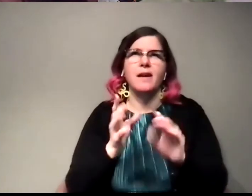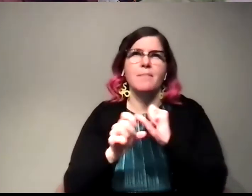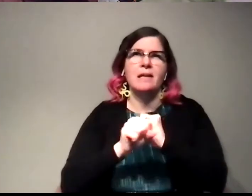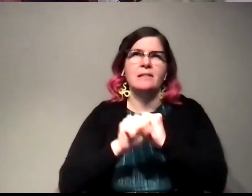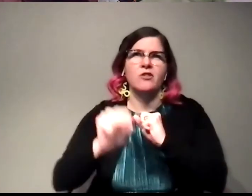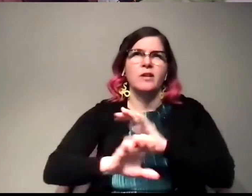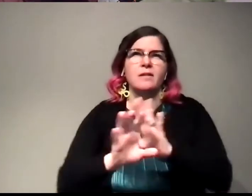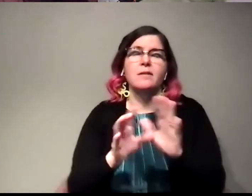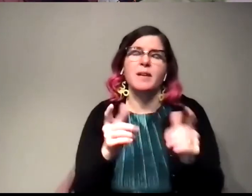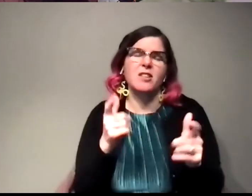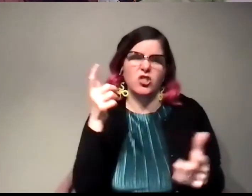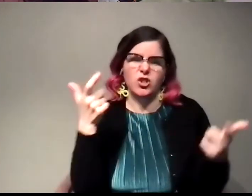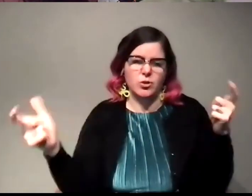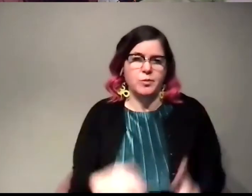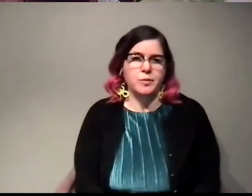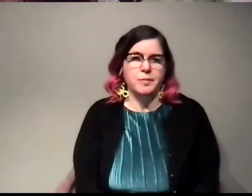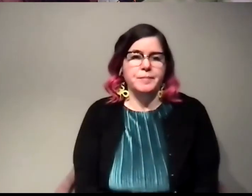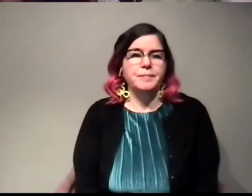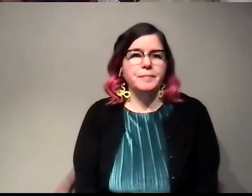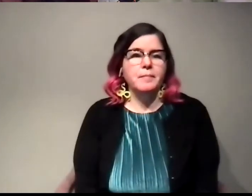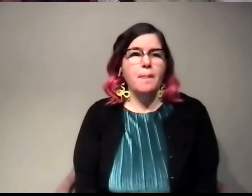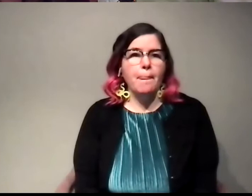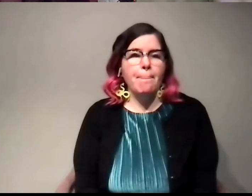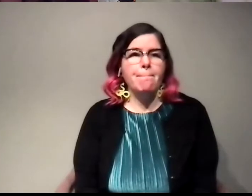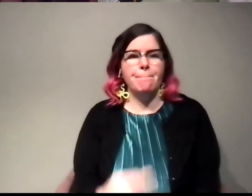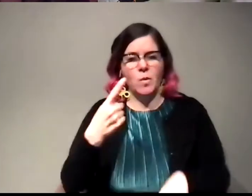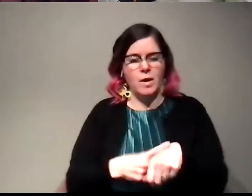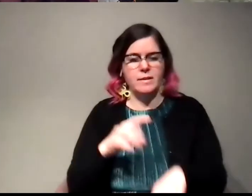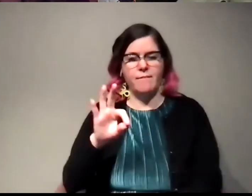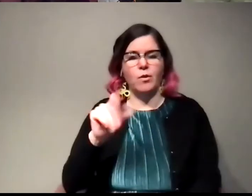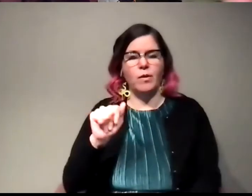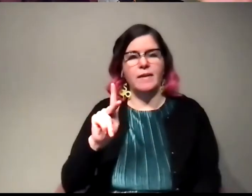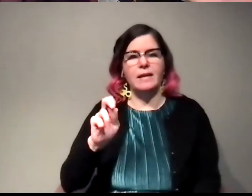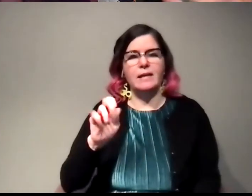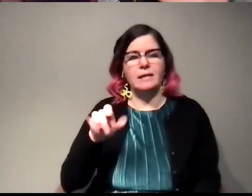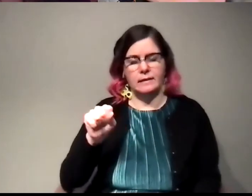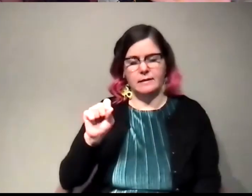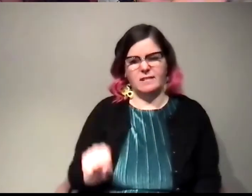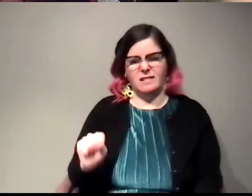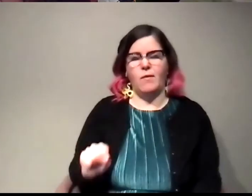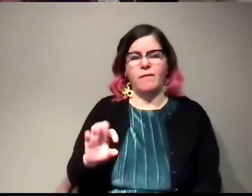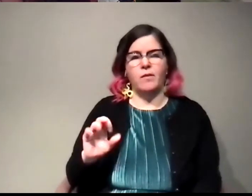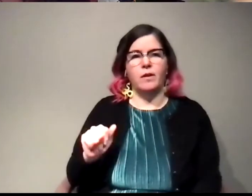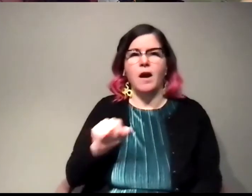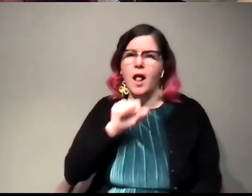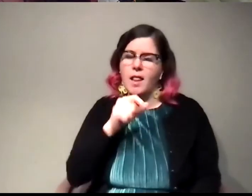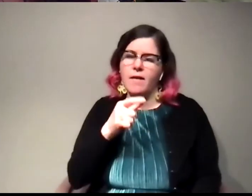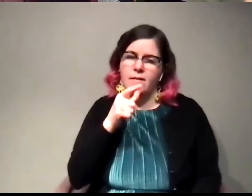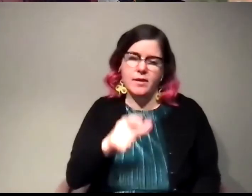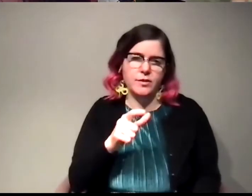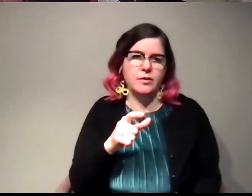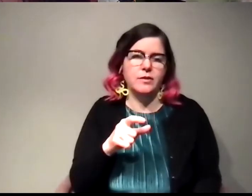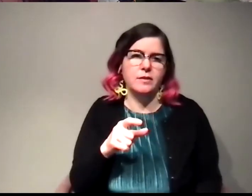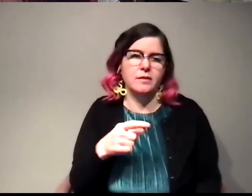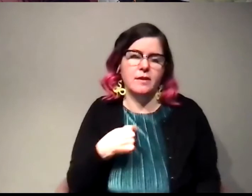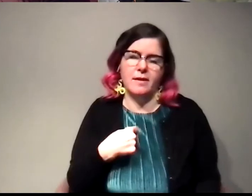huge, yeah. They really do. One time I was in the Florida Keys, and I also love lizards, but live in places where there aren't a lot of lizards.